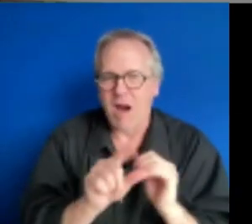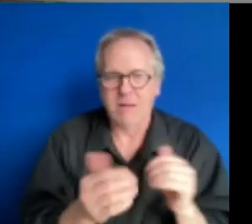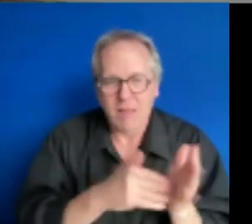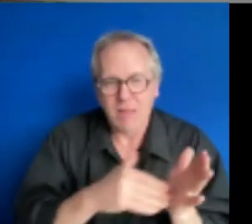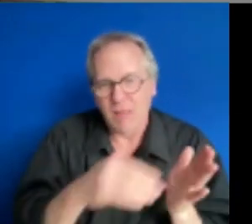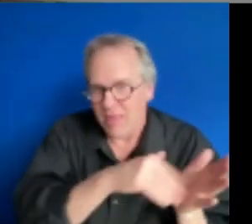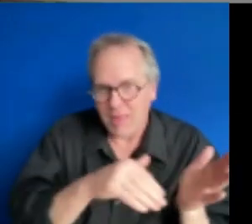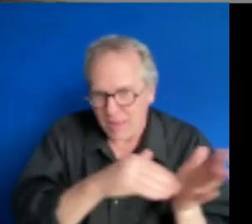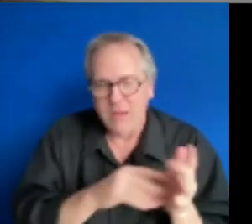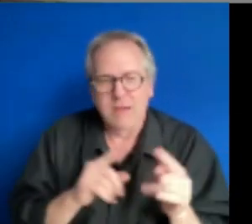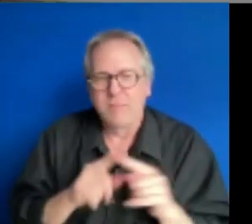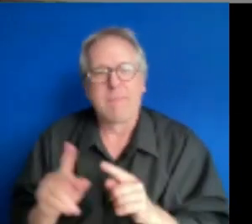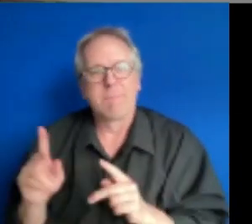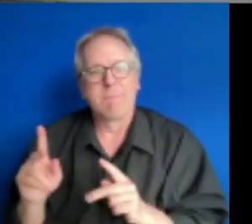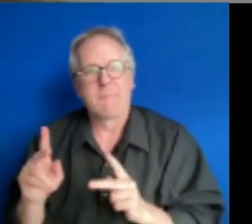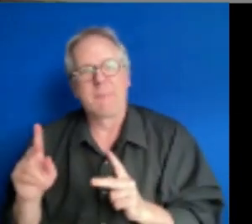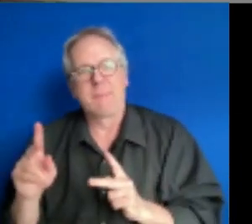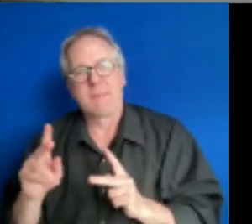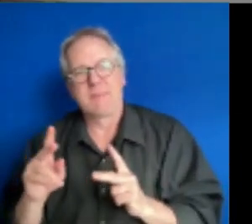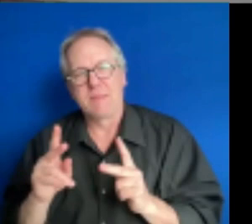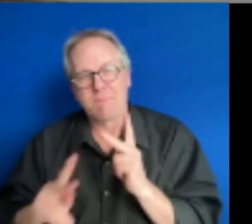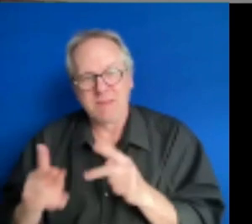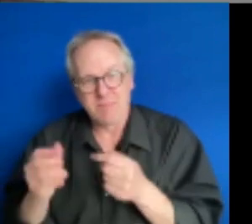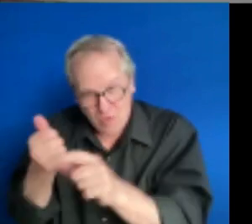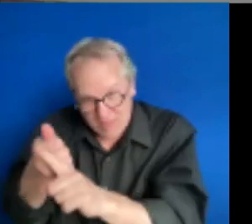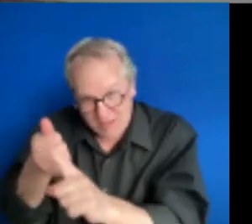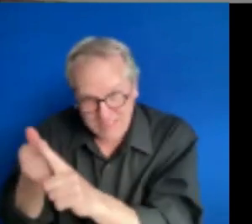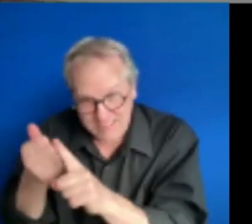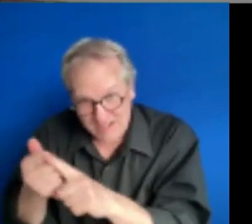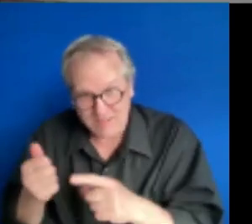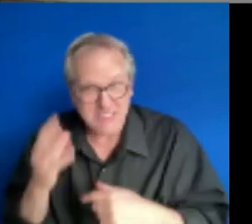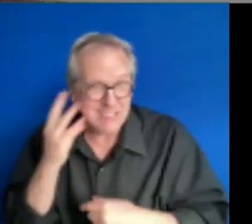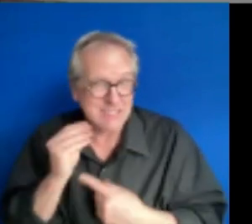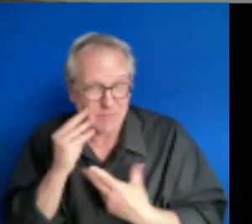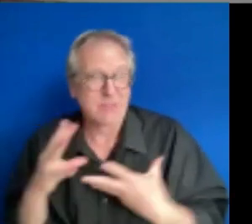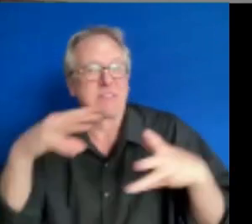are involved in these systems.